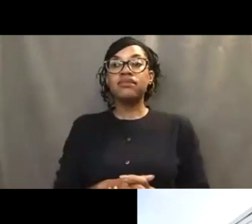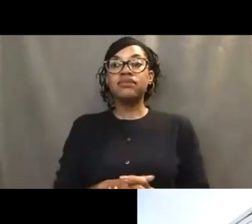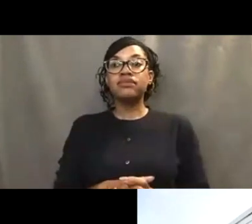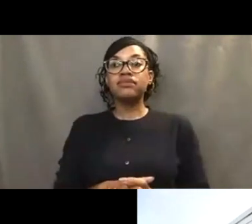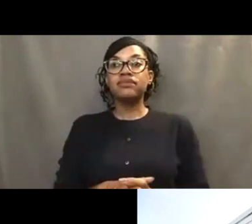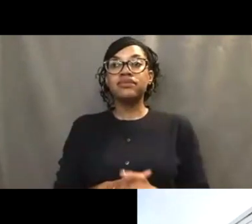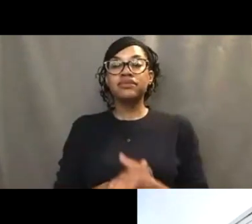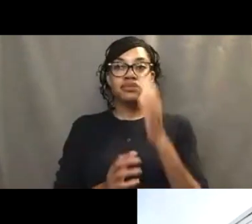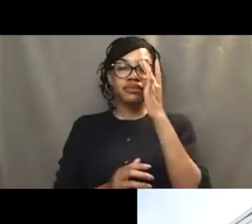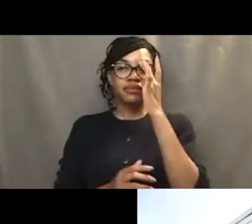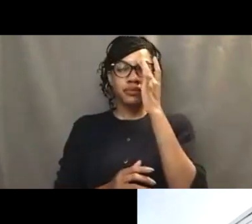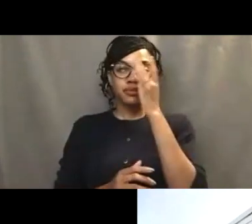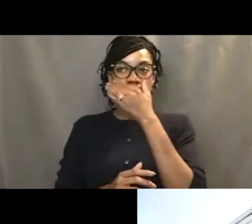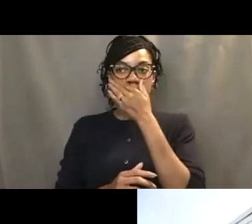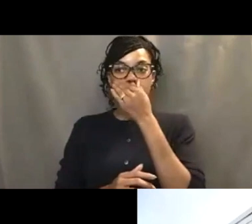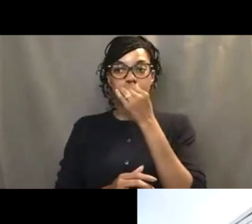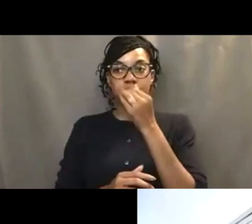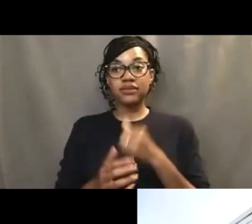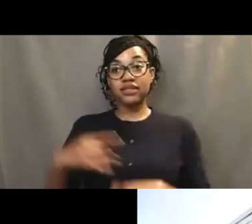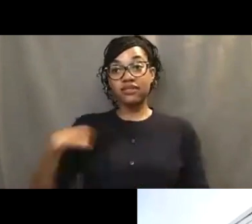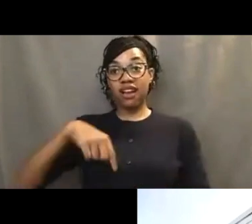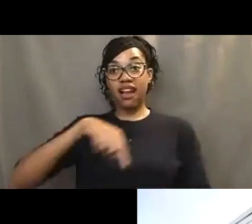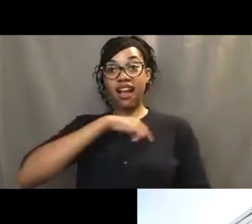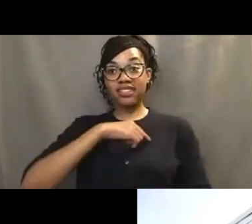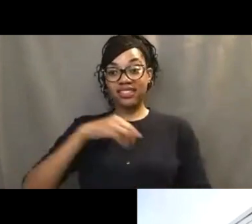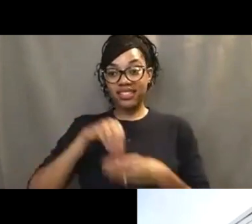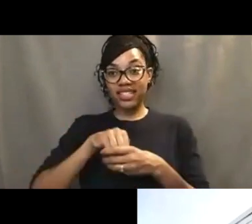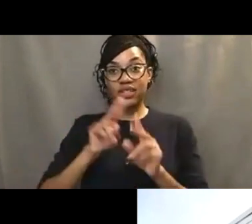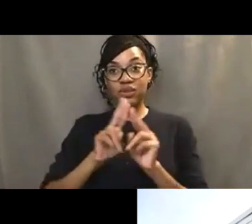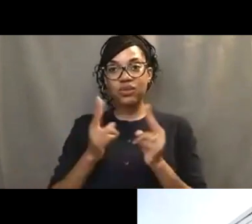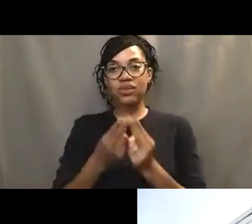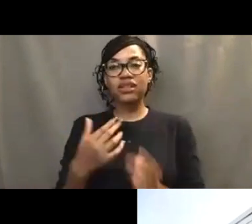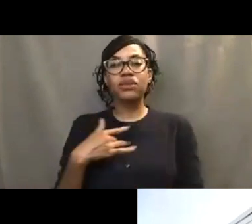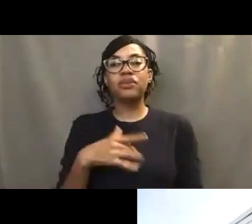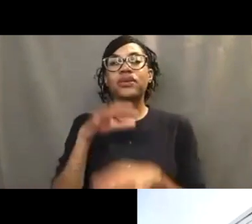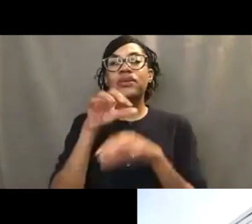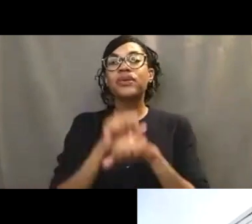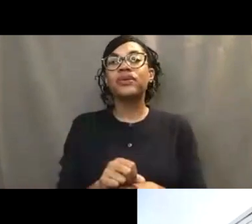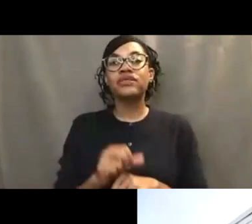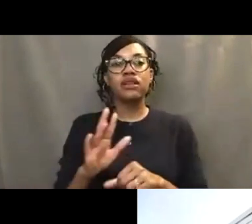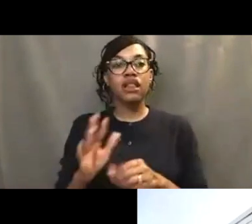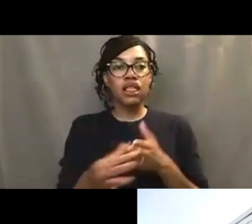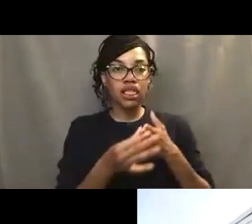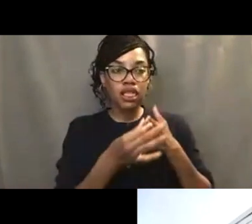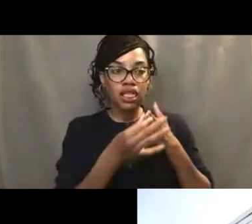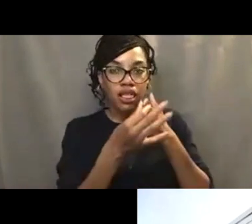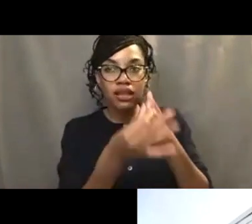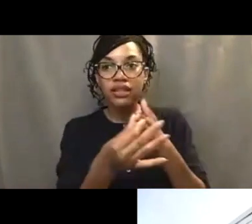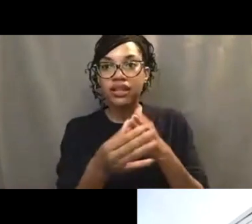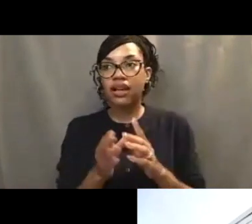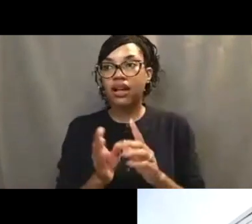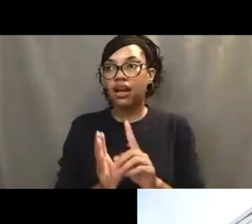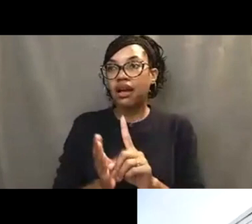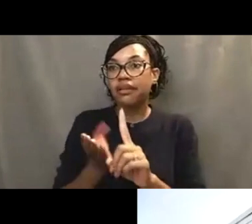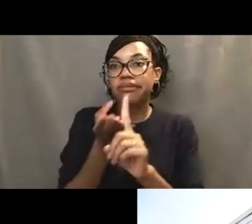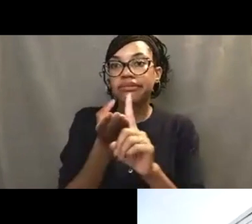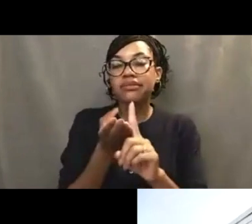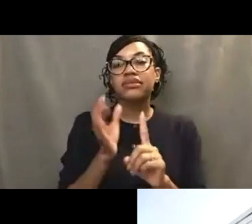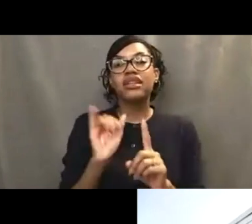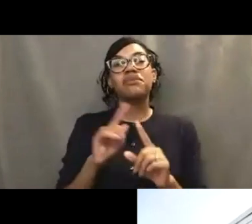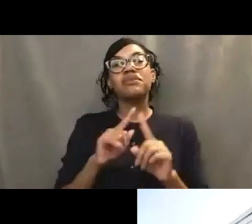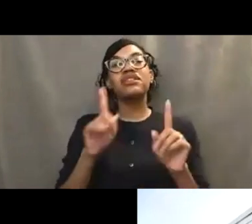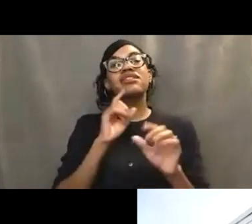us in the unions, we're used to kind of driving the bus, right? And you really have to step back if you're going to make this